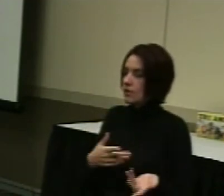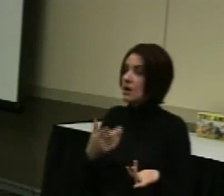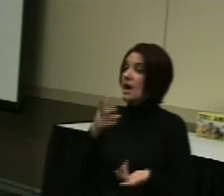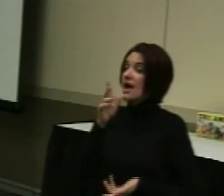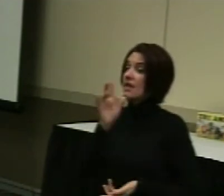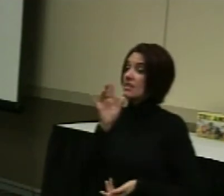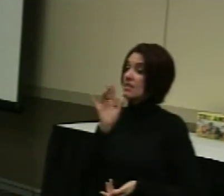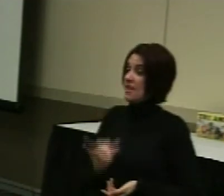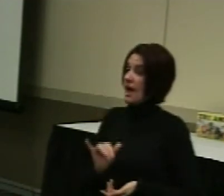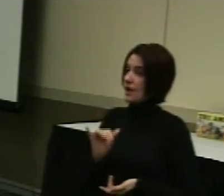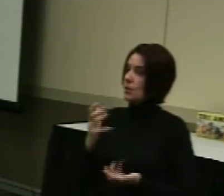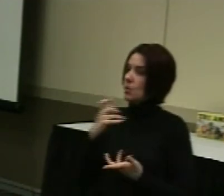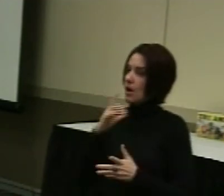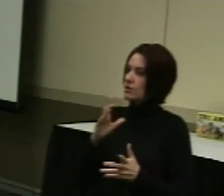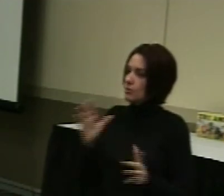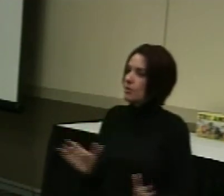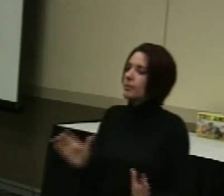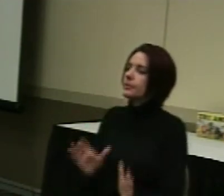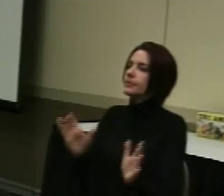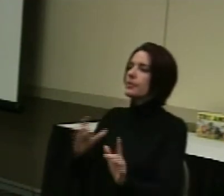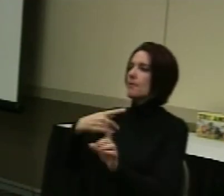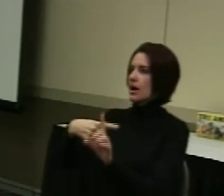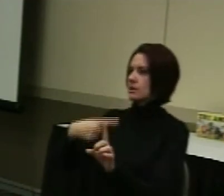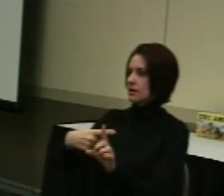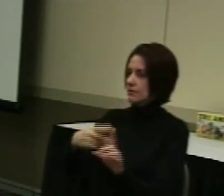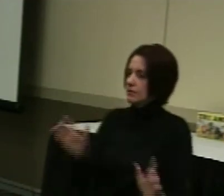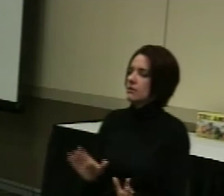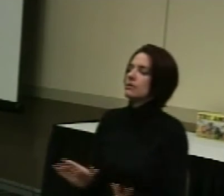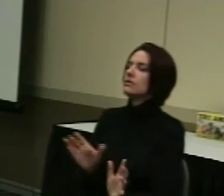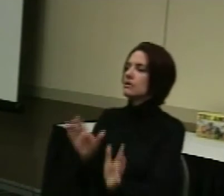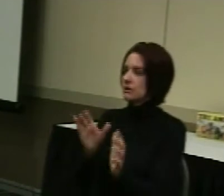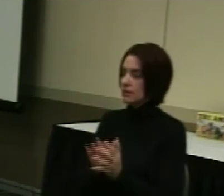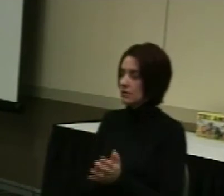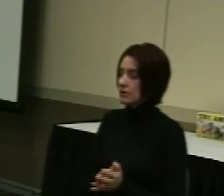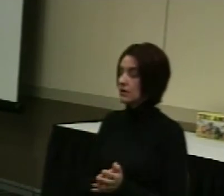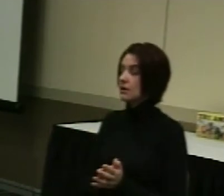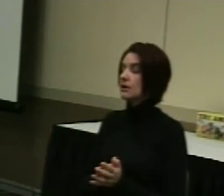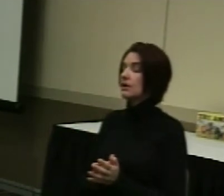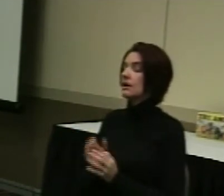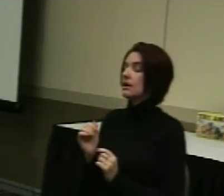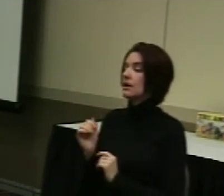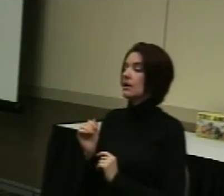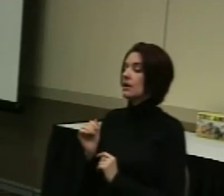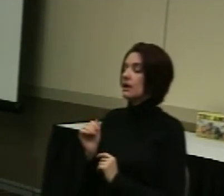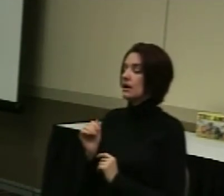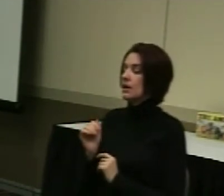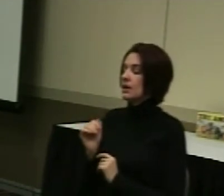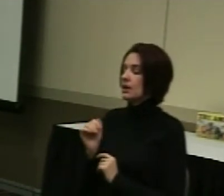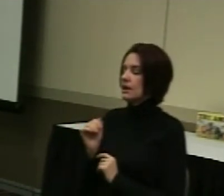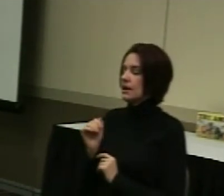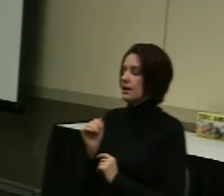to promote positive ones, right? And then we want to adjust and